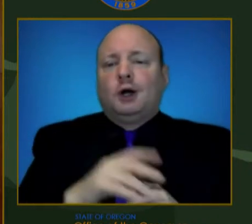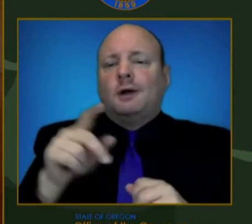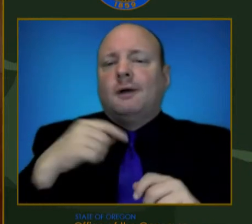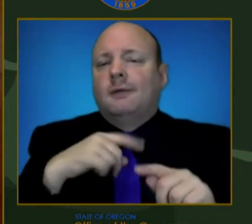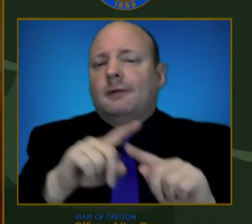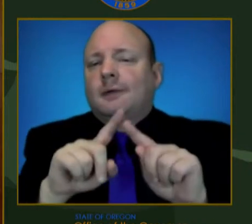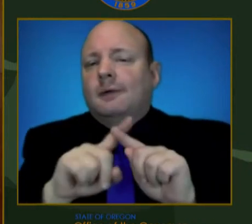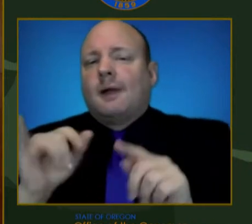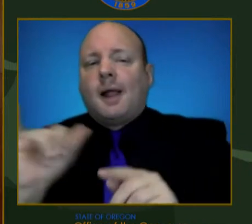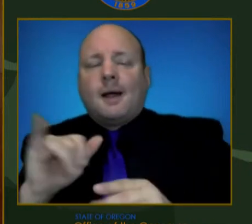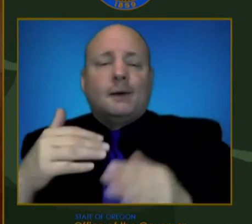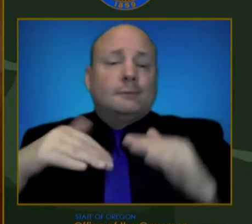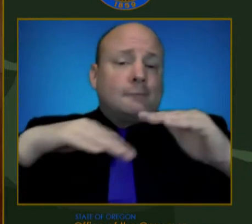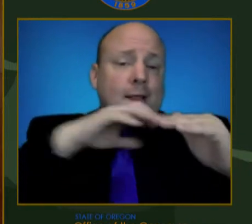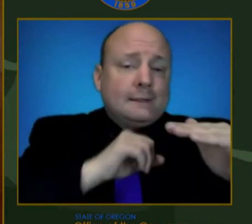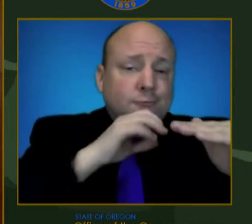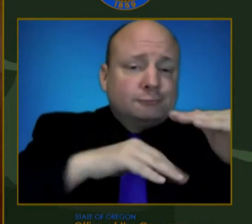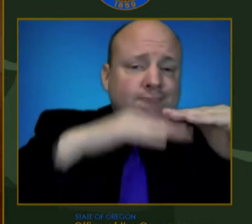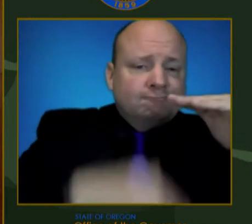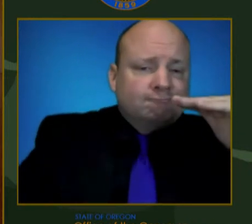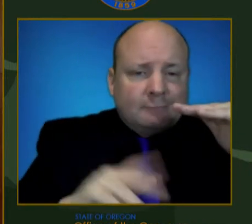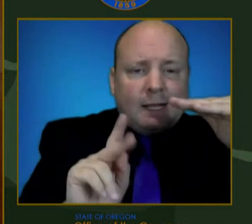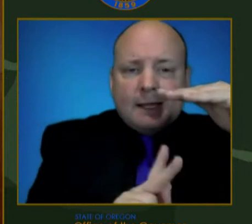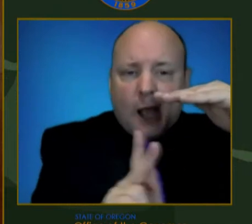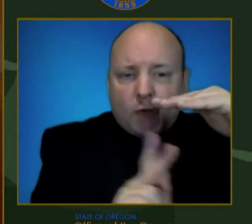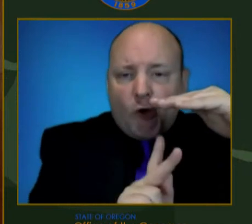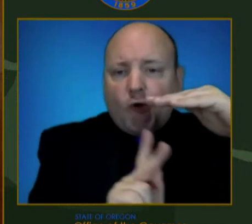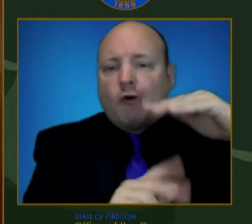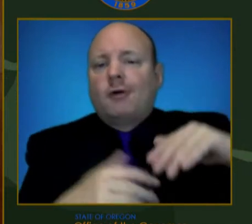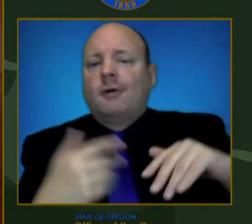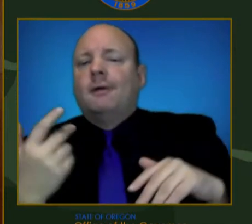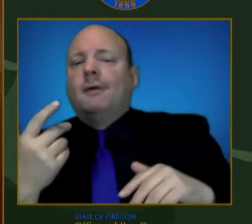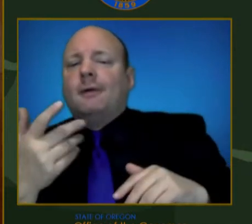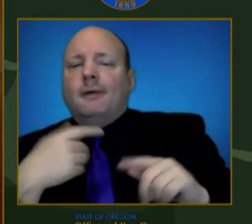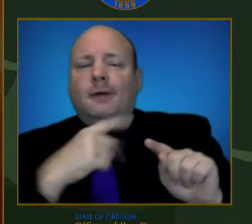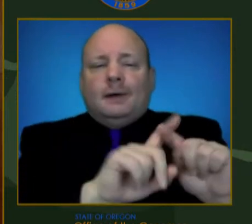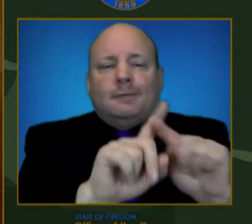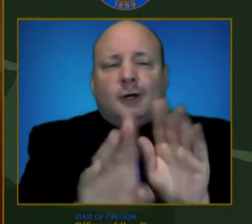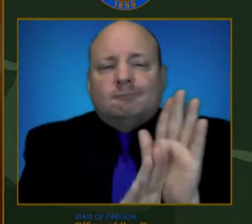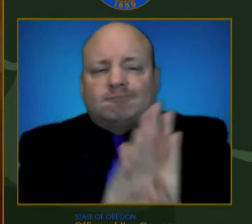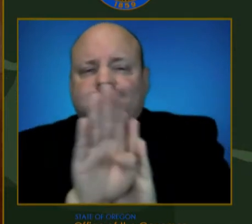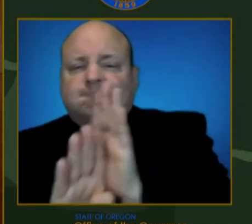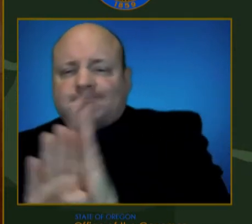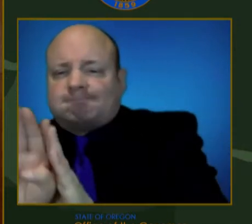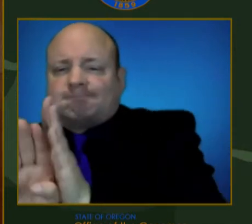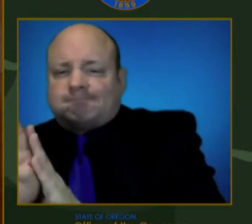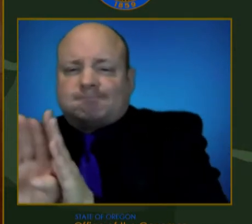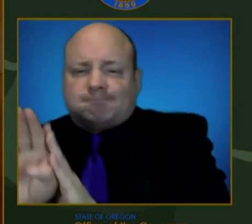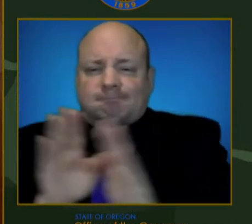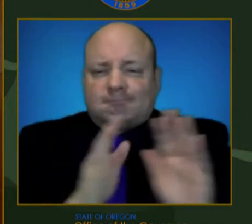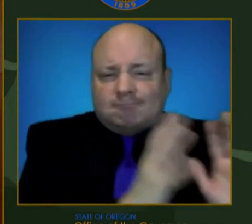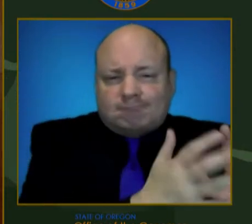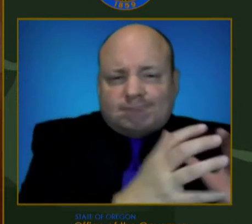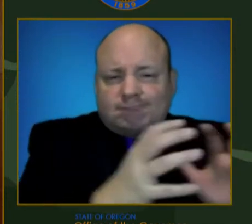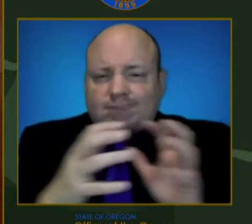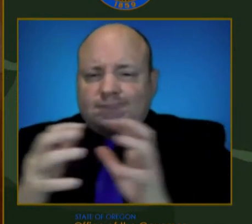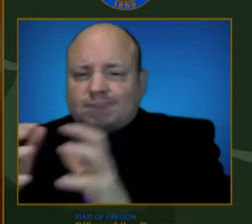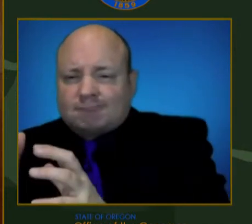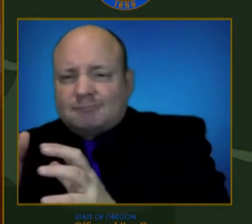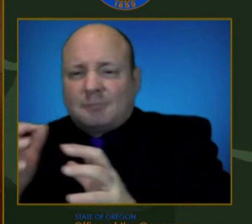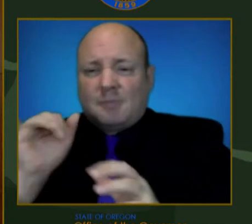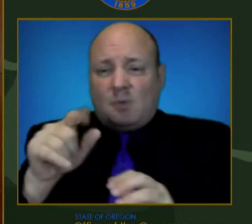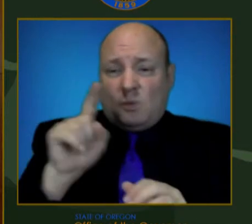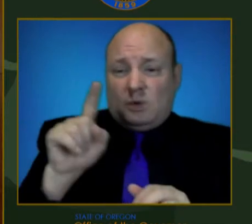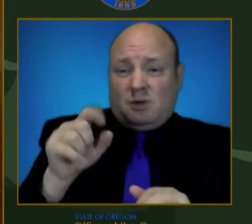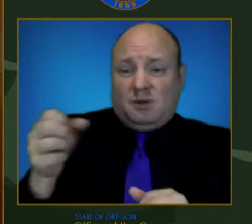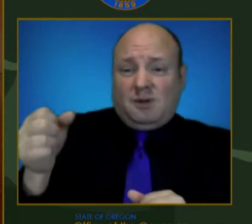of brain development. We have reduced the number of children in foster care by 11% to